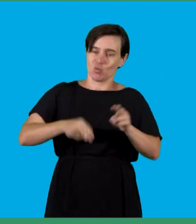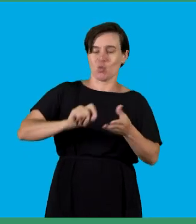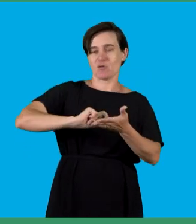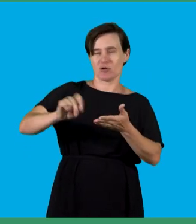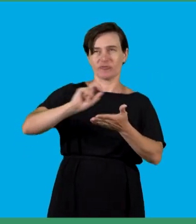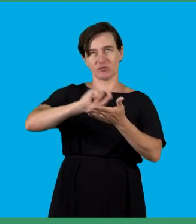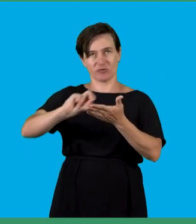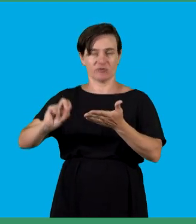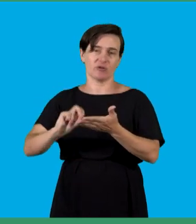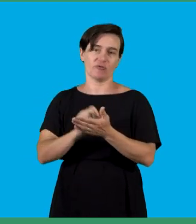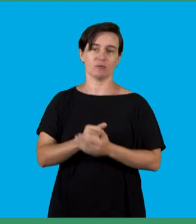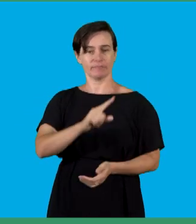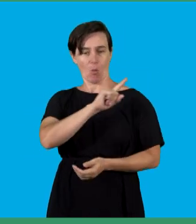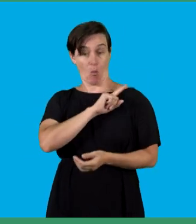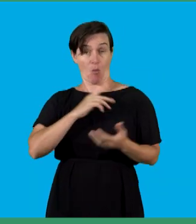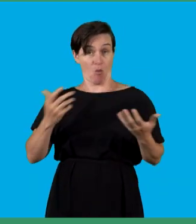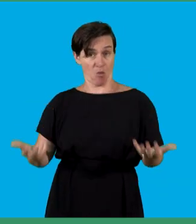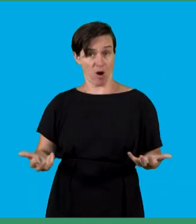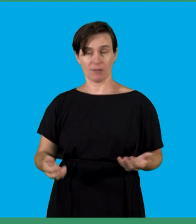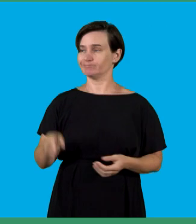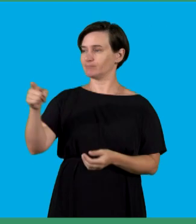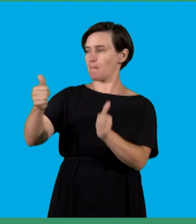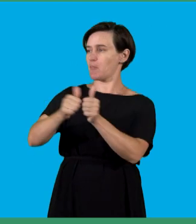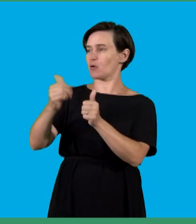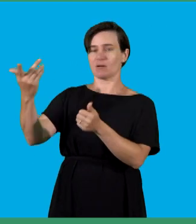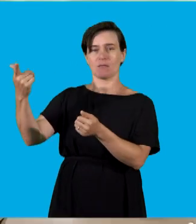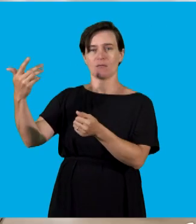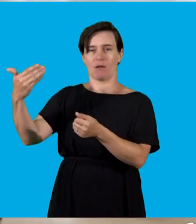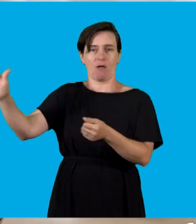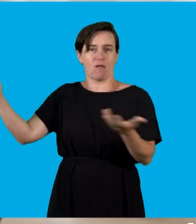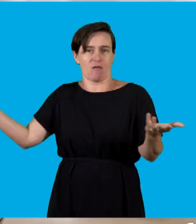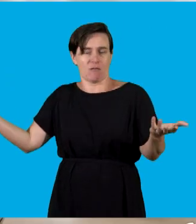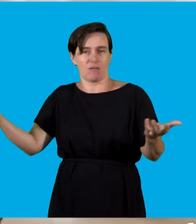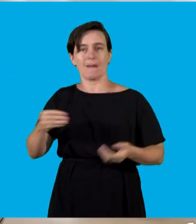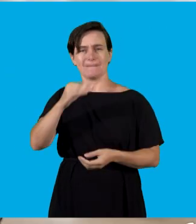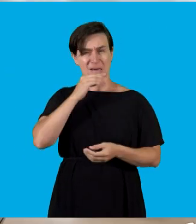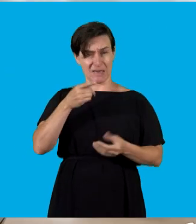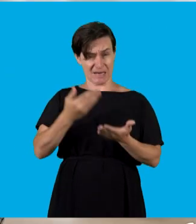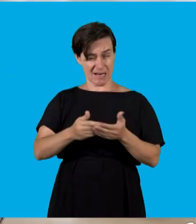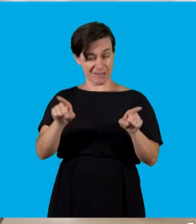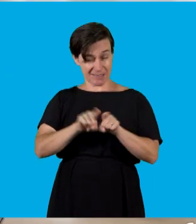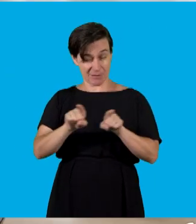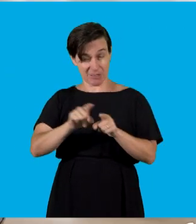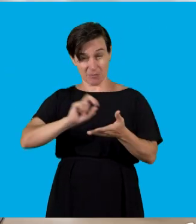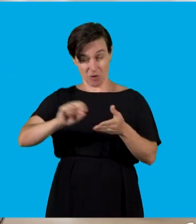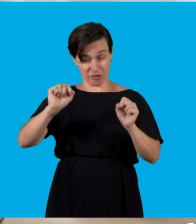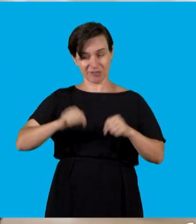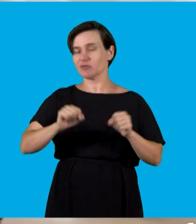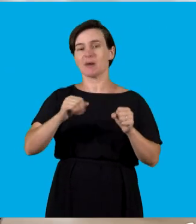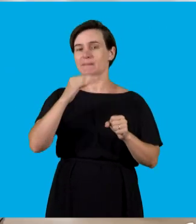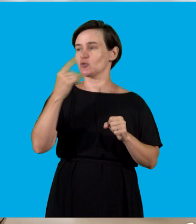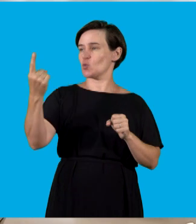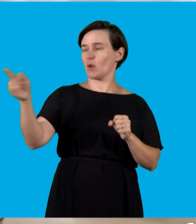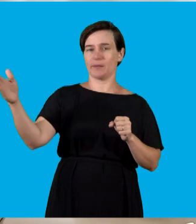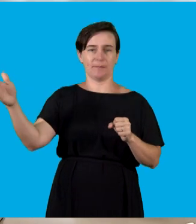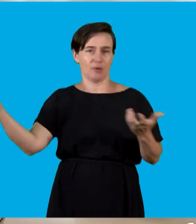to be drawn. Why? Because obviously, minus one partner, then it simply means that the agreement is no longer the same, because the partnership would be